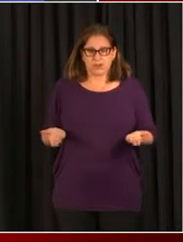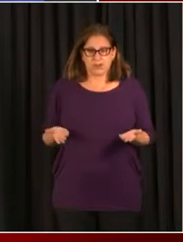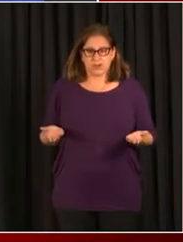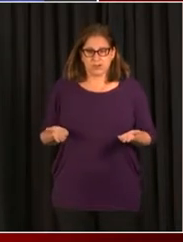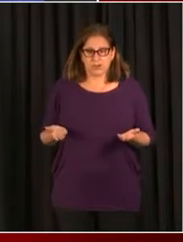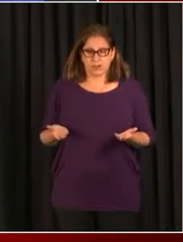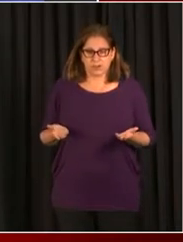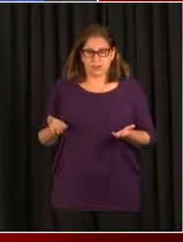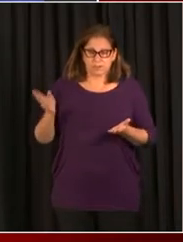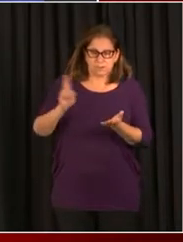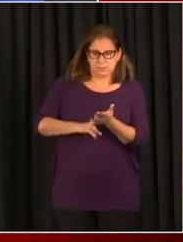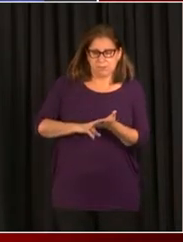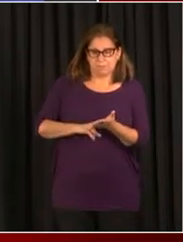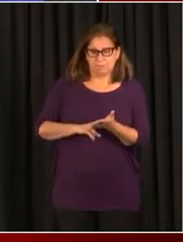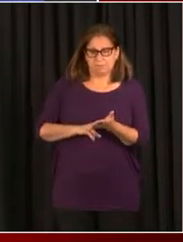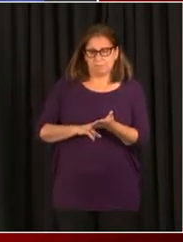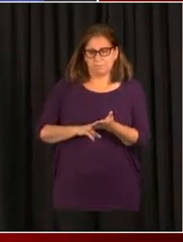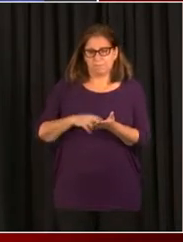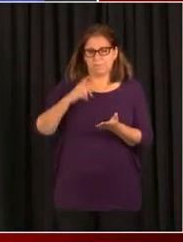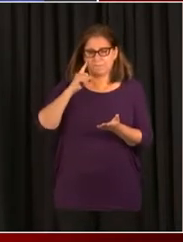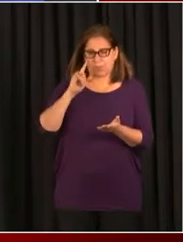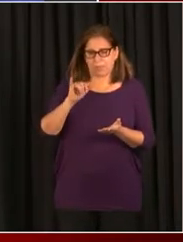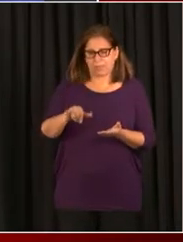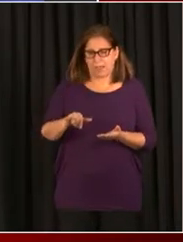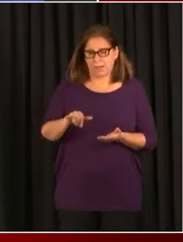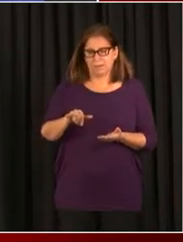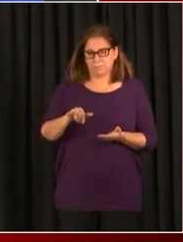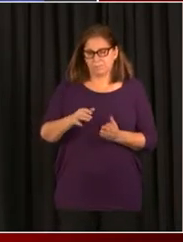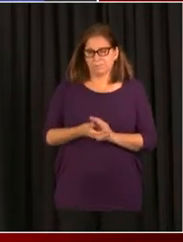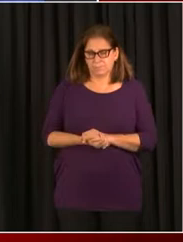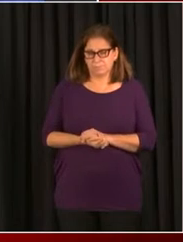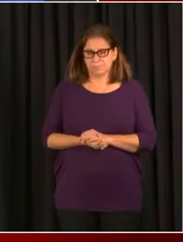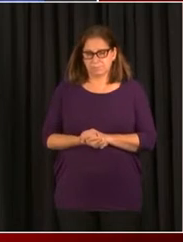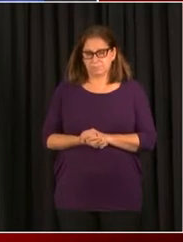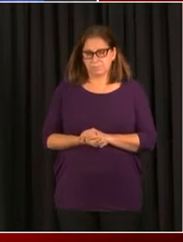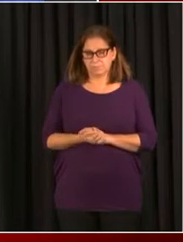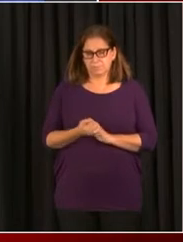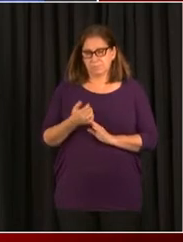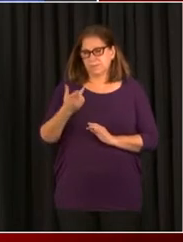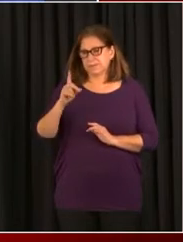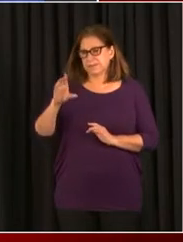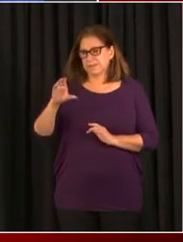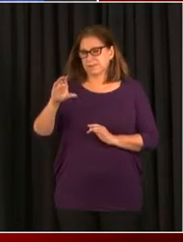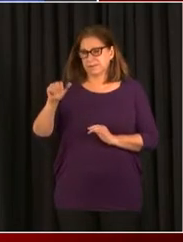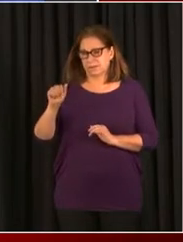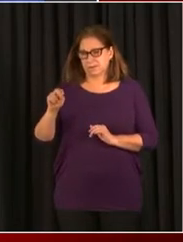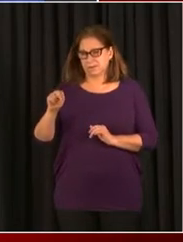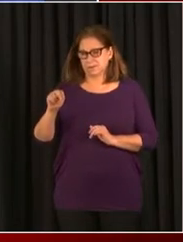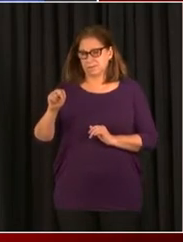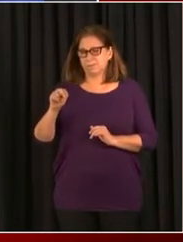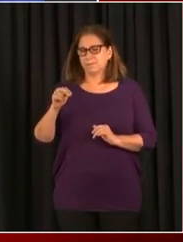it because various percentages of the population use Google or